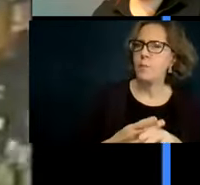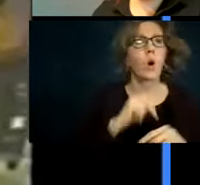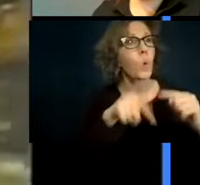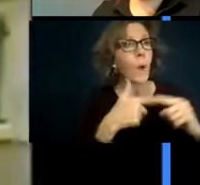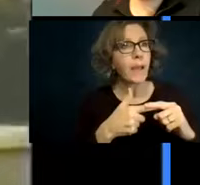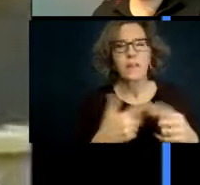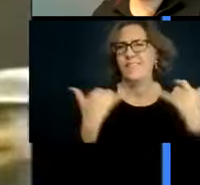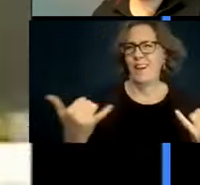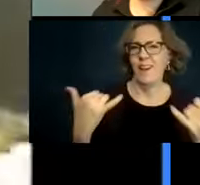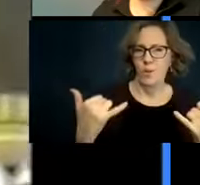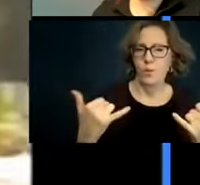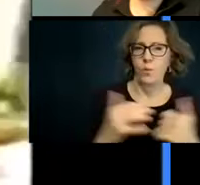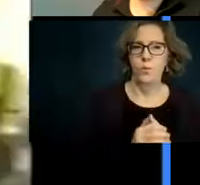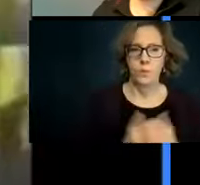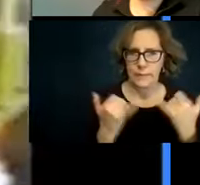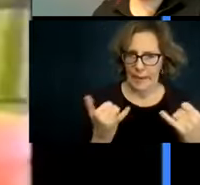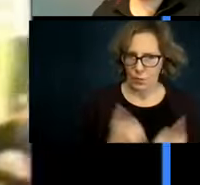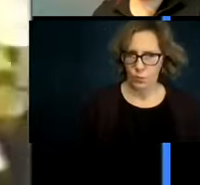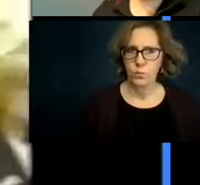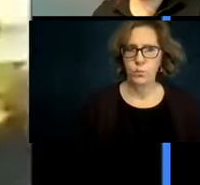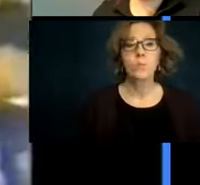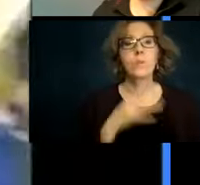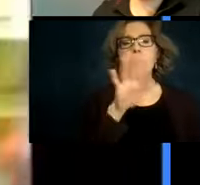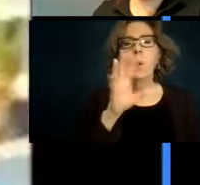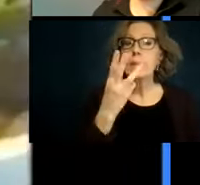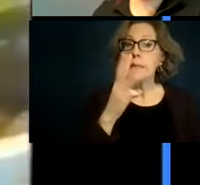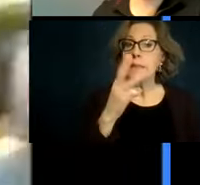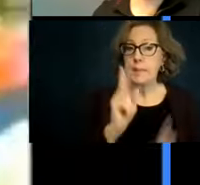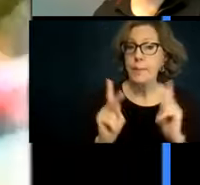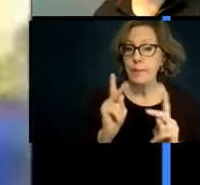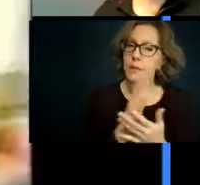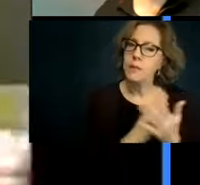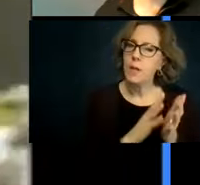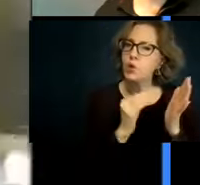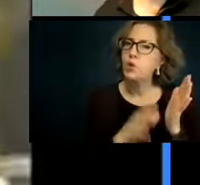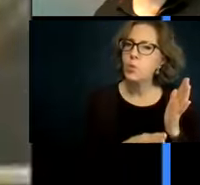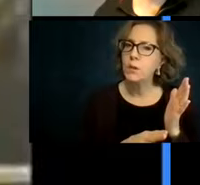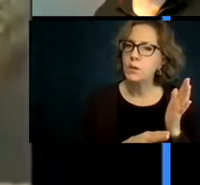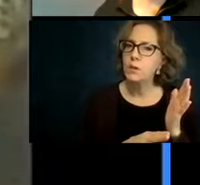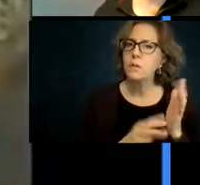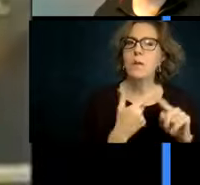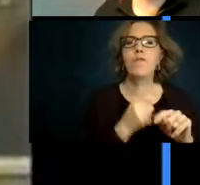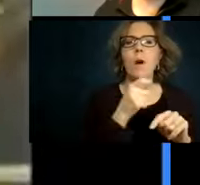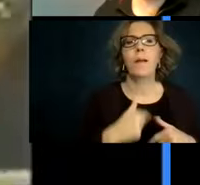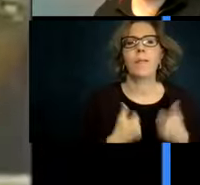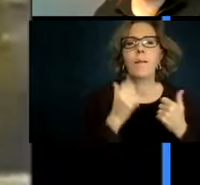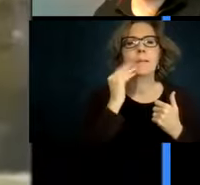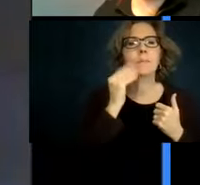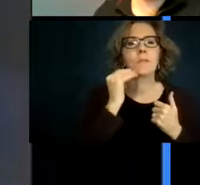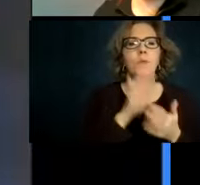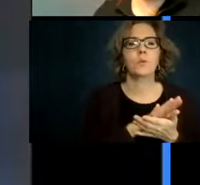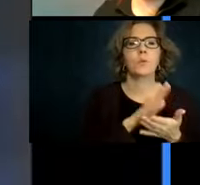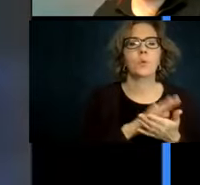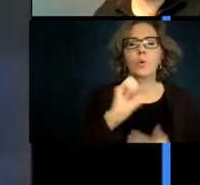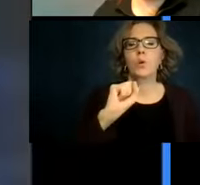want it? Now! About 16 people, some students at the Life Experience School in Sherbourne, teachers and parents,